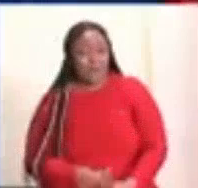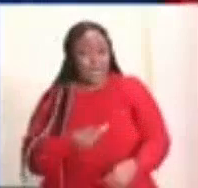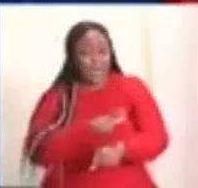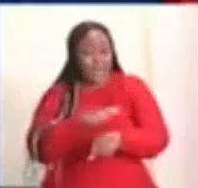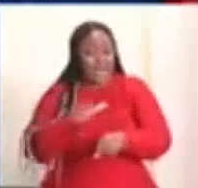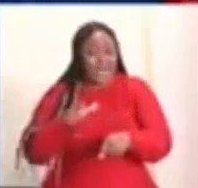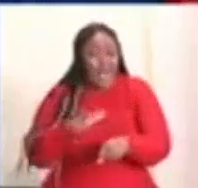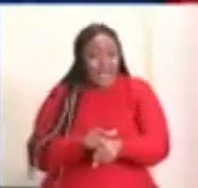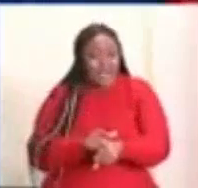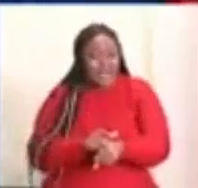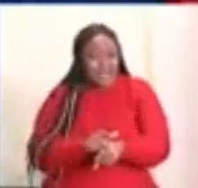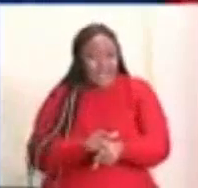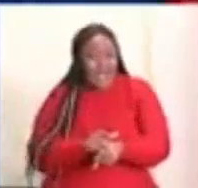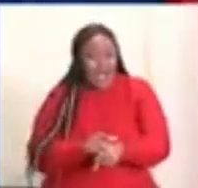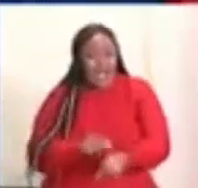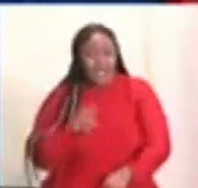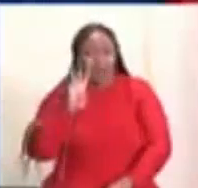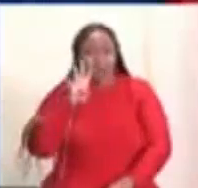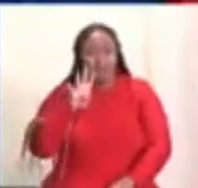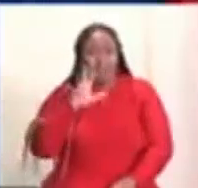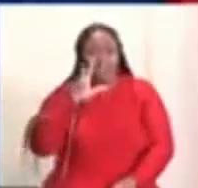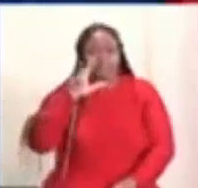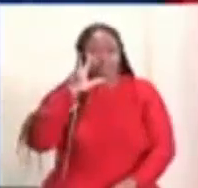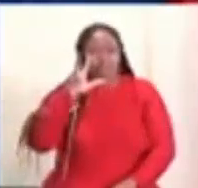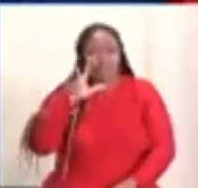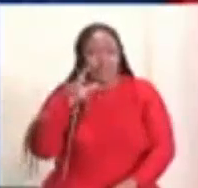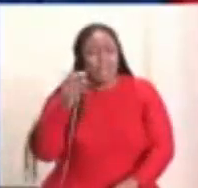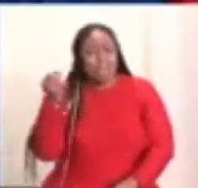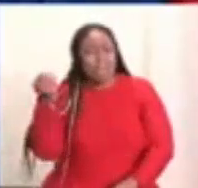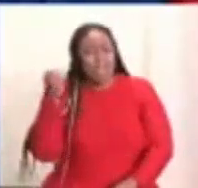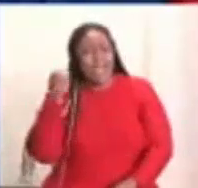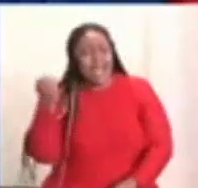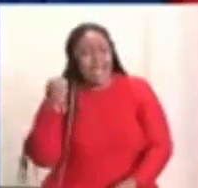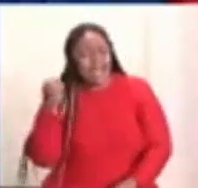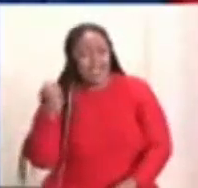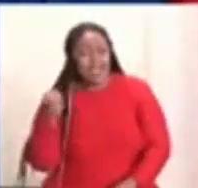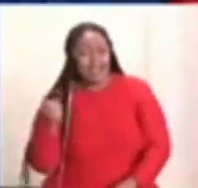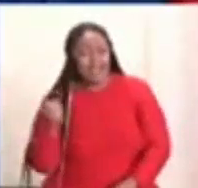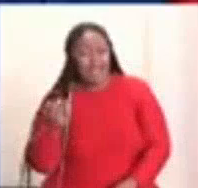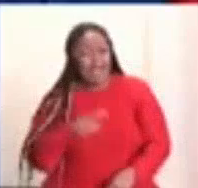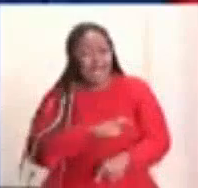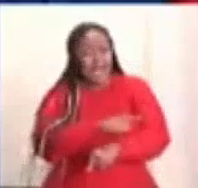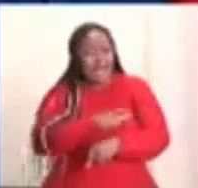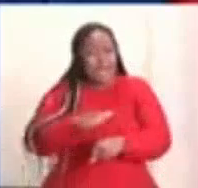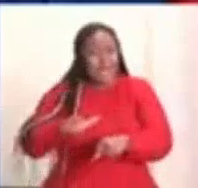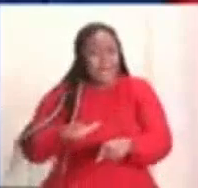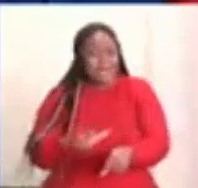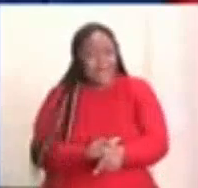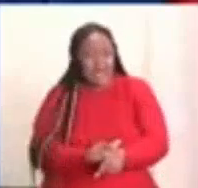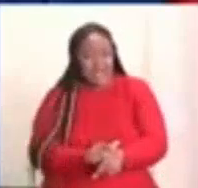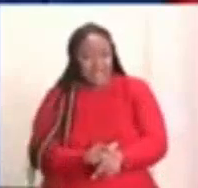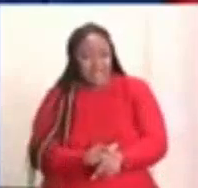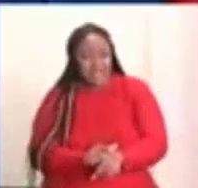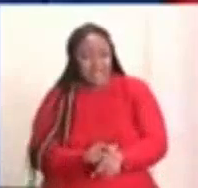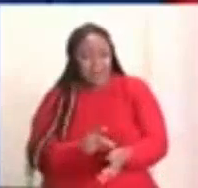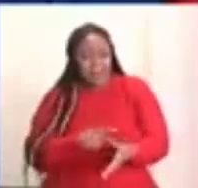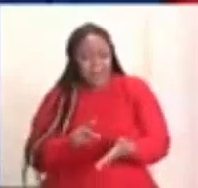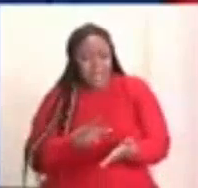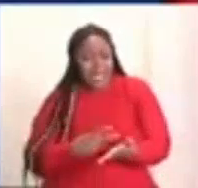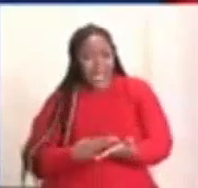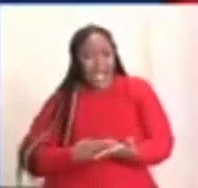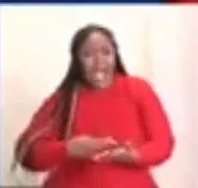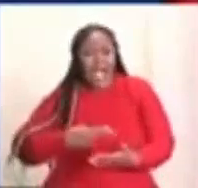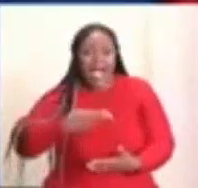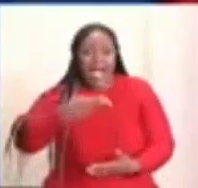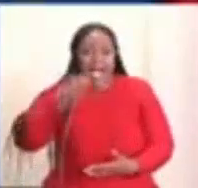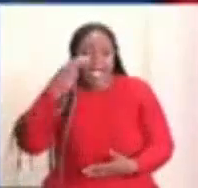million. Do the maths. Right in Bacolet, where the land value, I am sure, is less than the proximity, the lands in